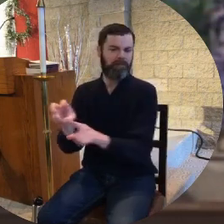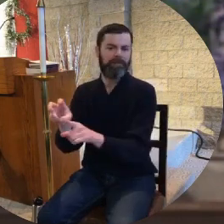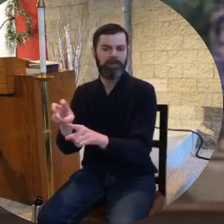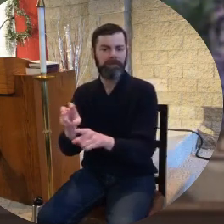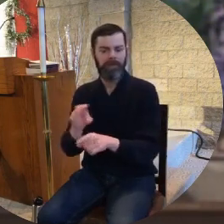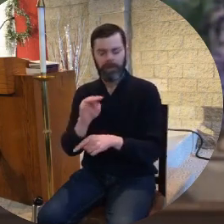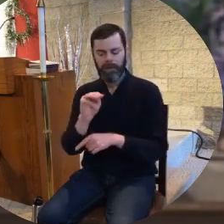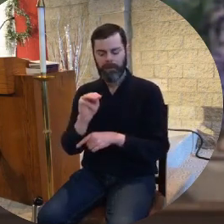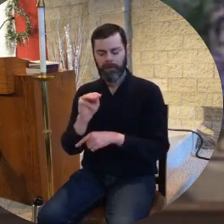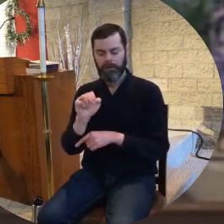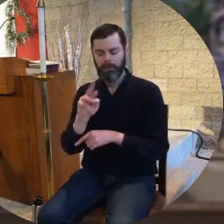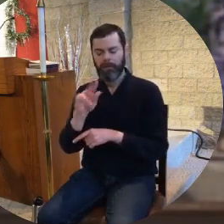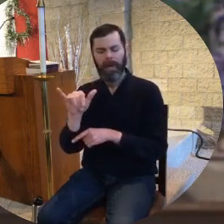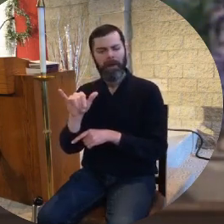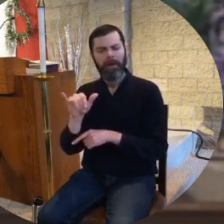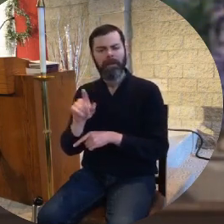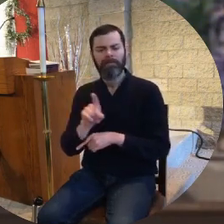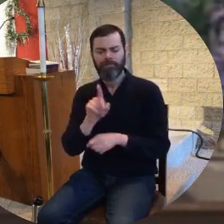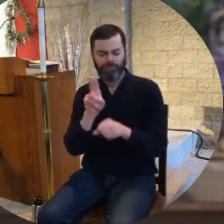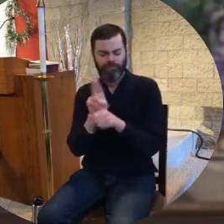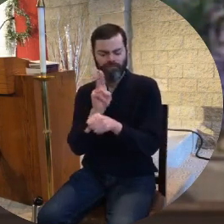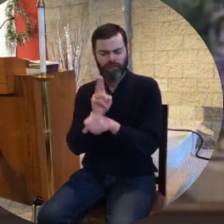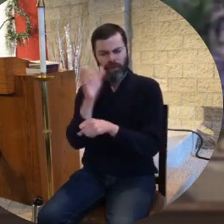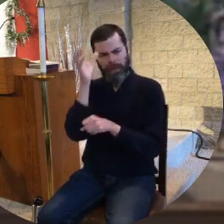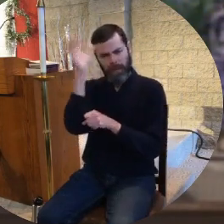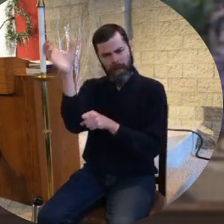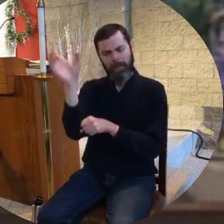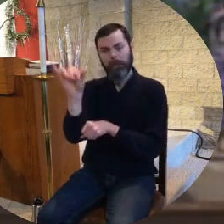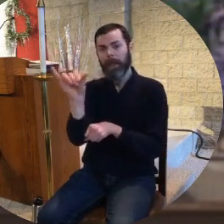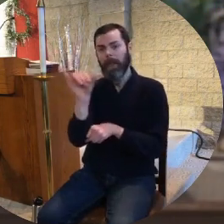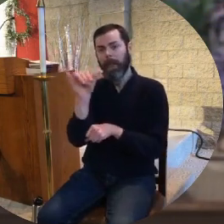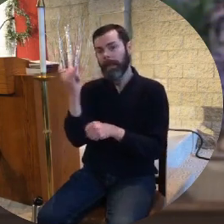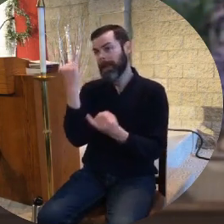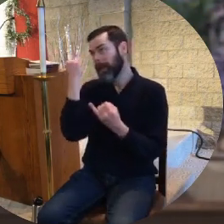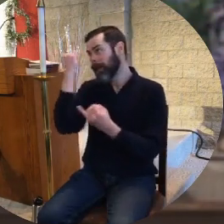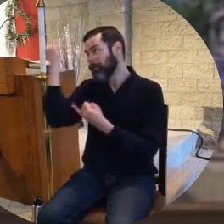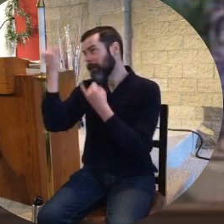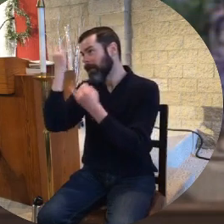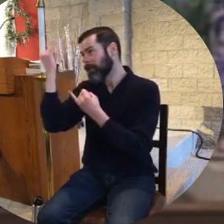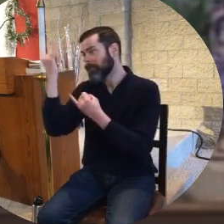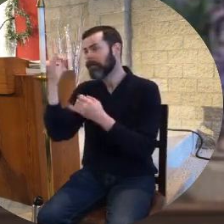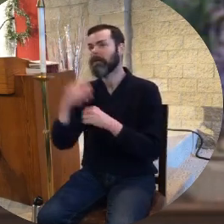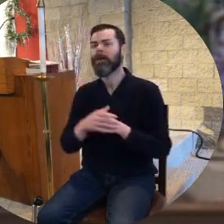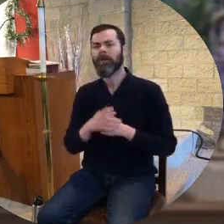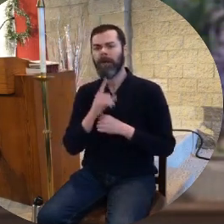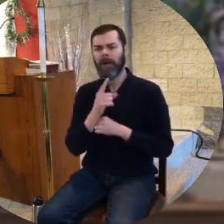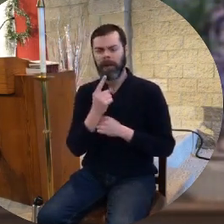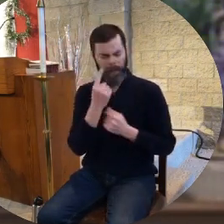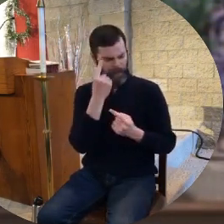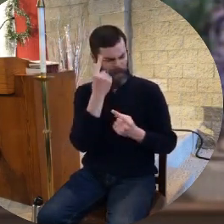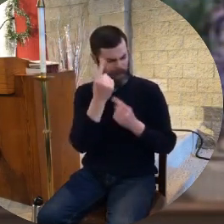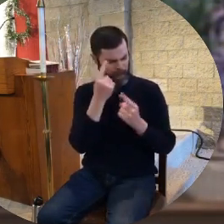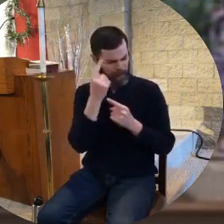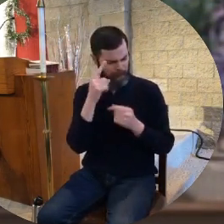the power of our imagination. She says, once we start thinking something, shout out, change the channel.